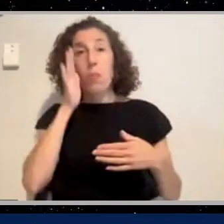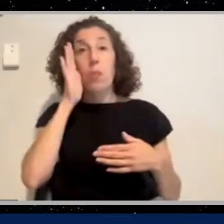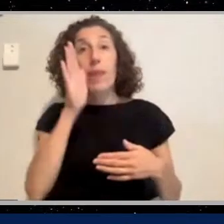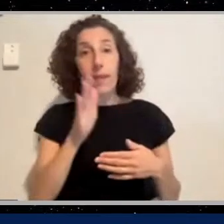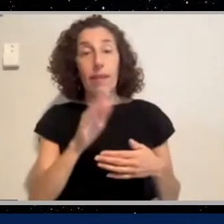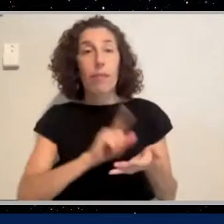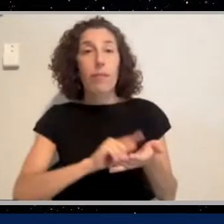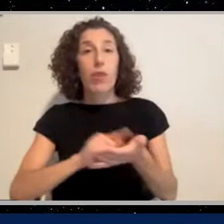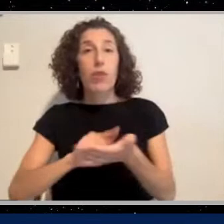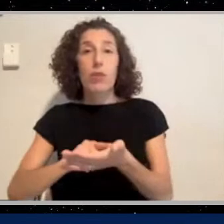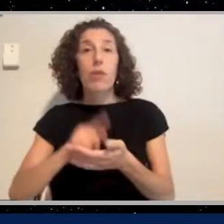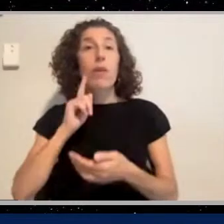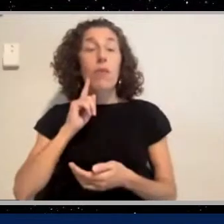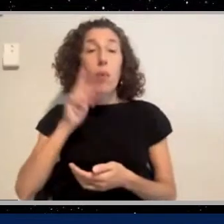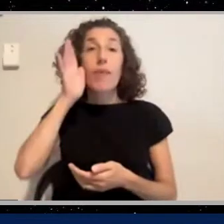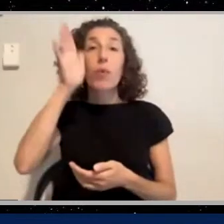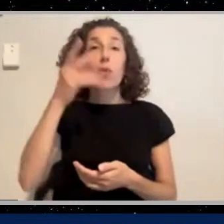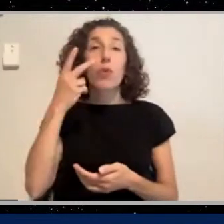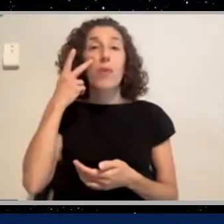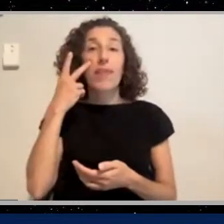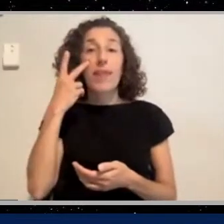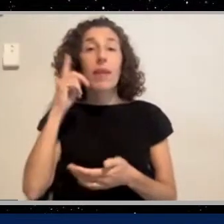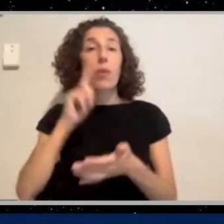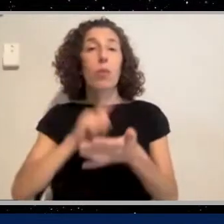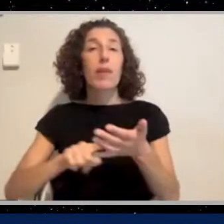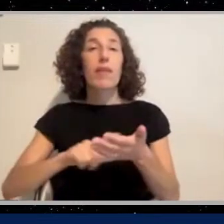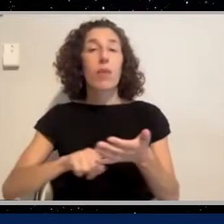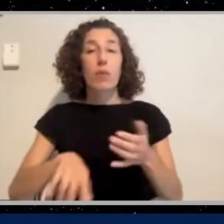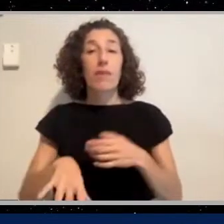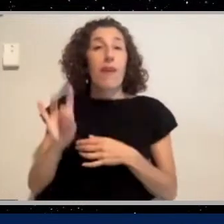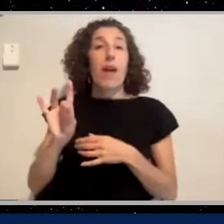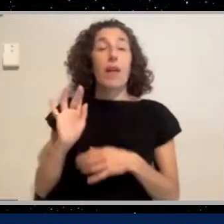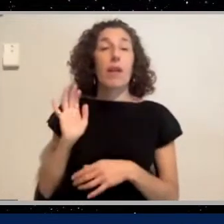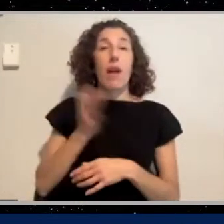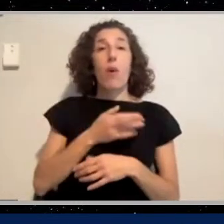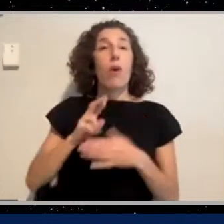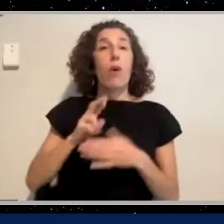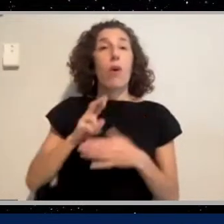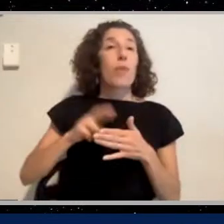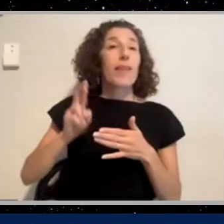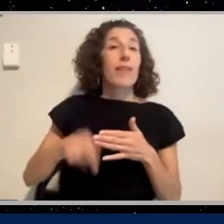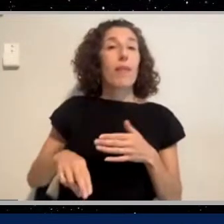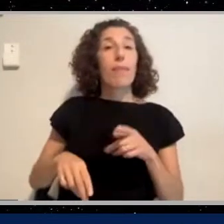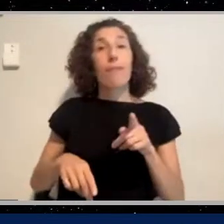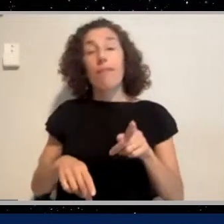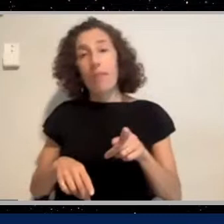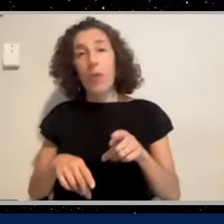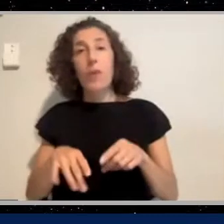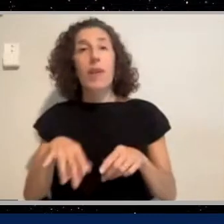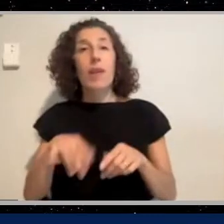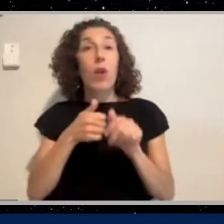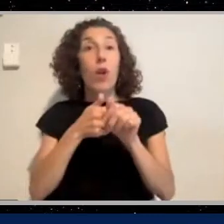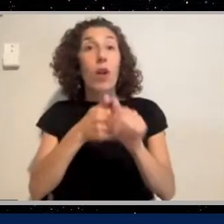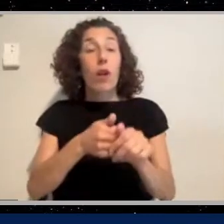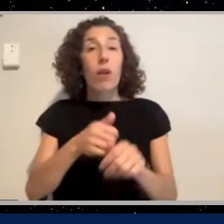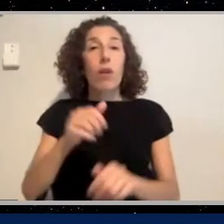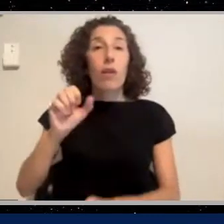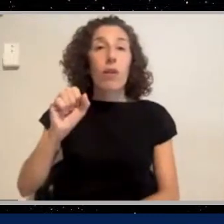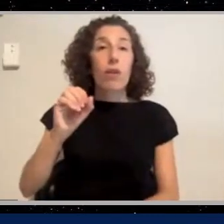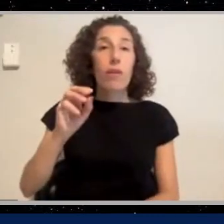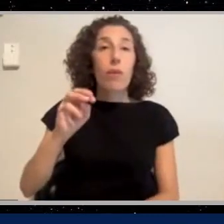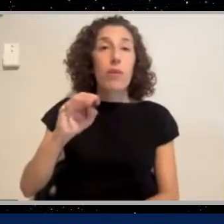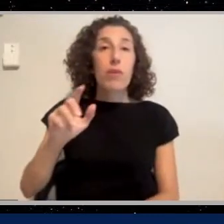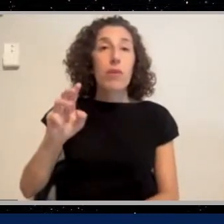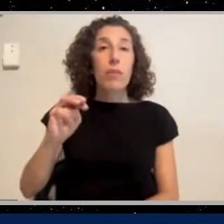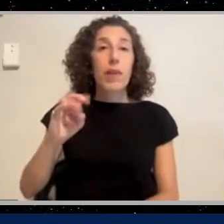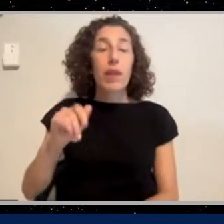papers. So keep up with AstroAccess there, like follow on Twitter, and you'll have the website as well, and maybe if there are papers that come out of it,